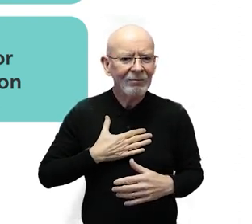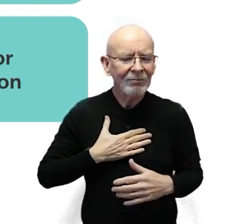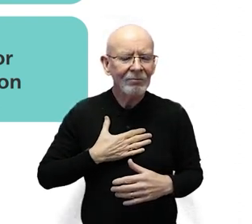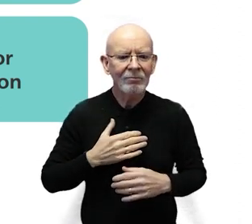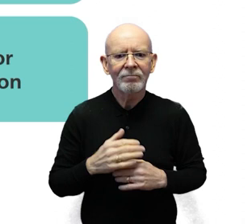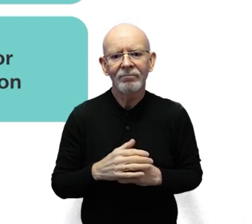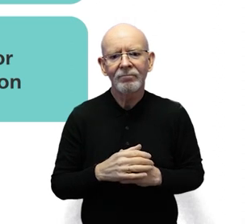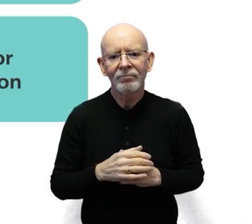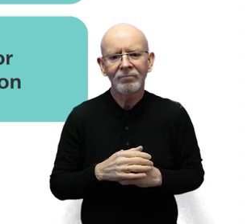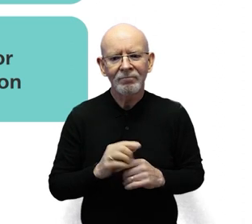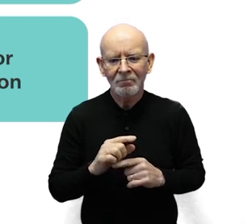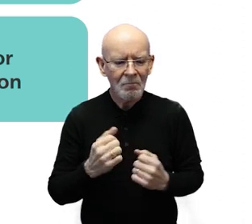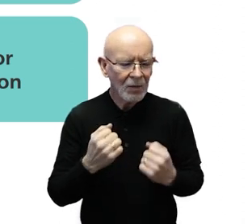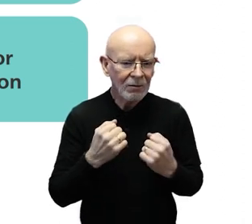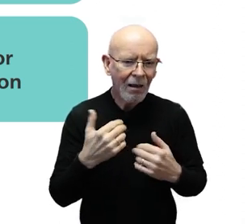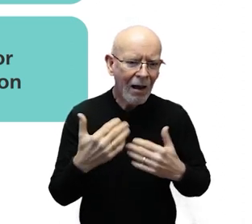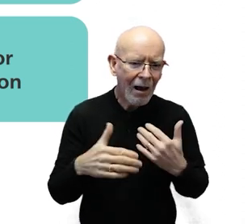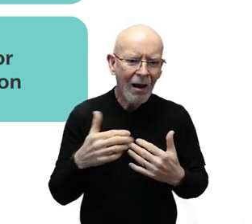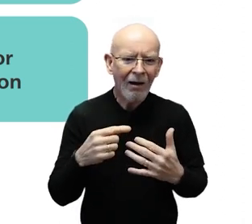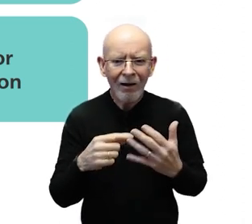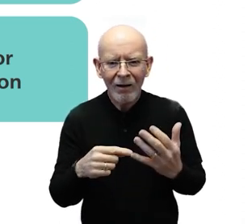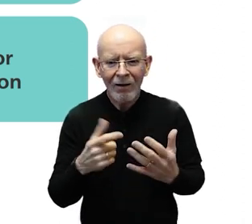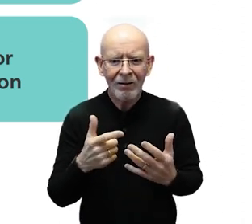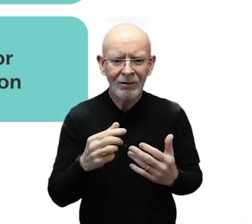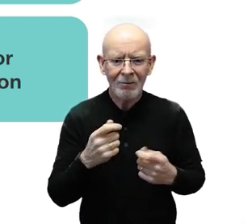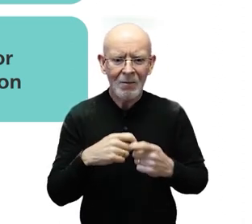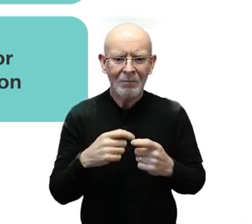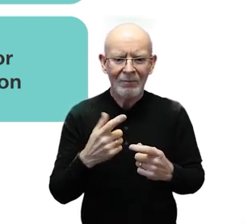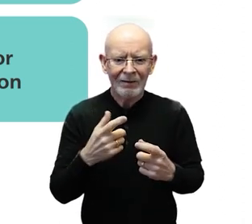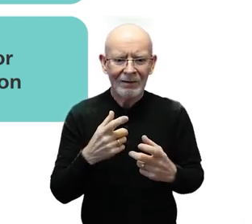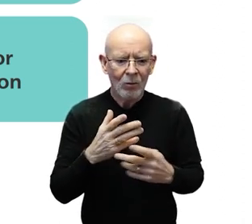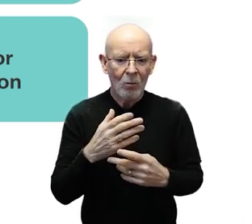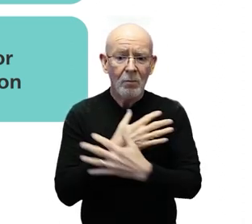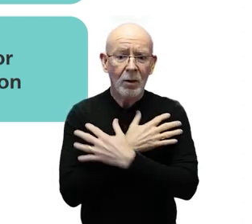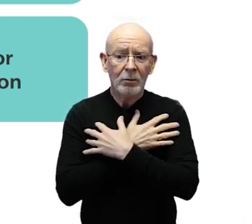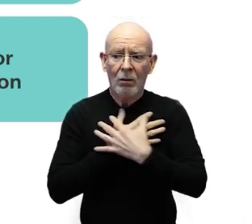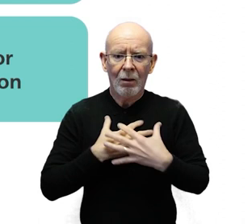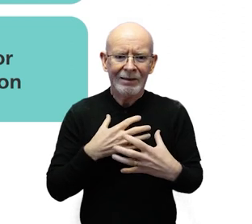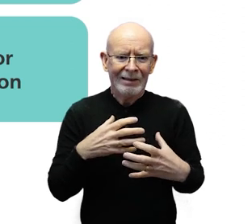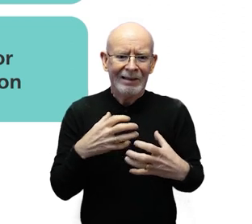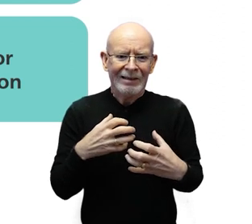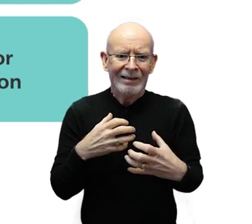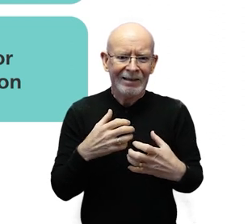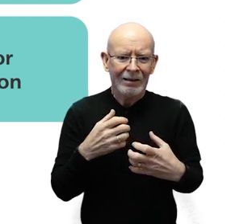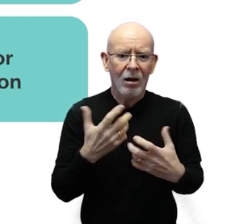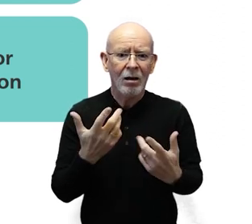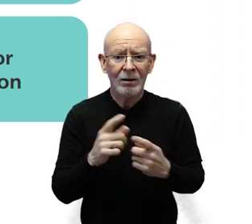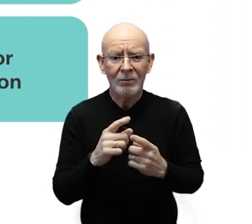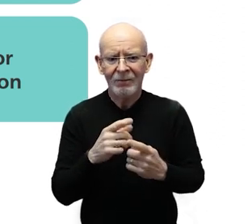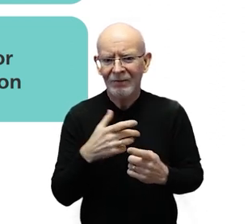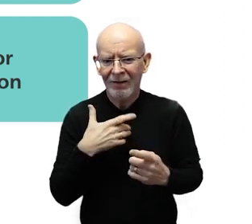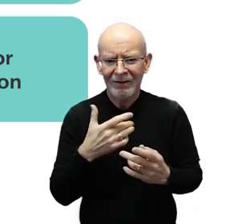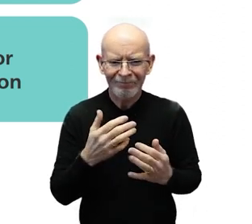Muscular aches and tension. This may also lead to these muscles becoming tense, fatigued and twitchy, particularly around the